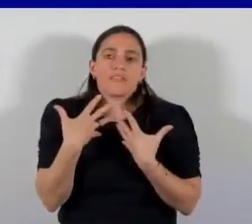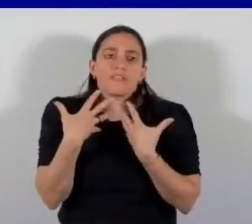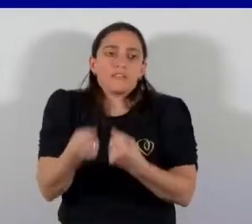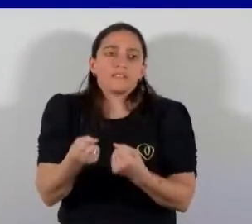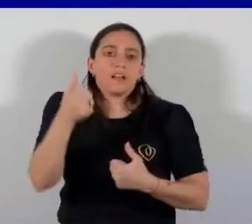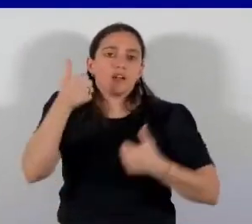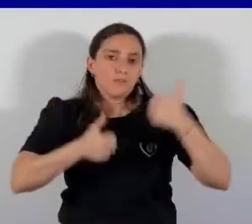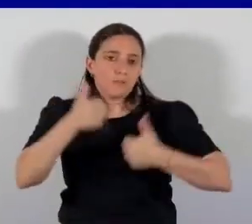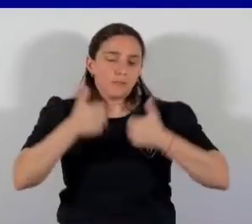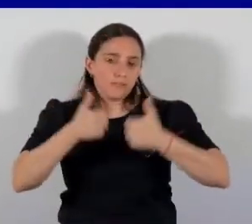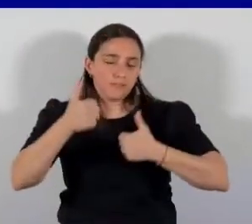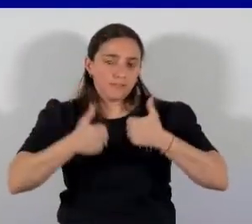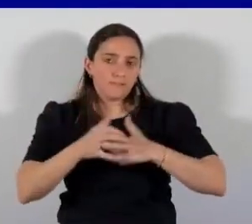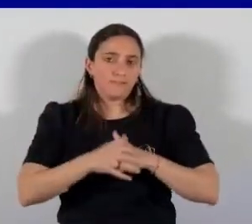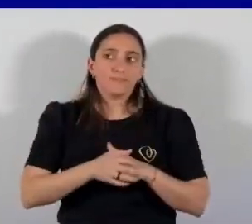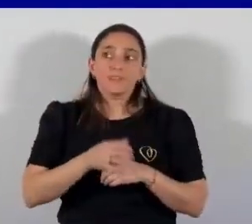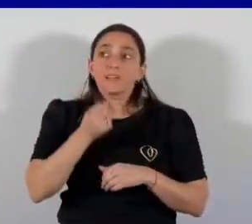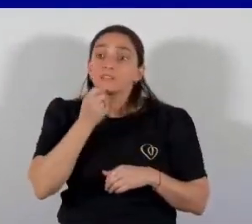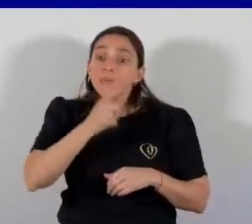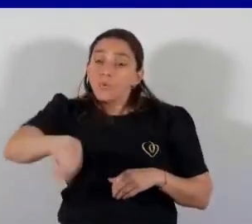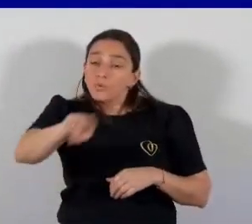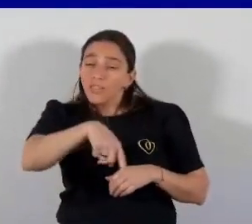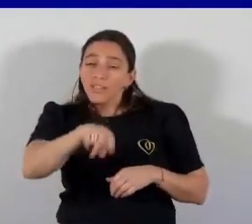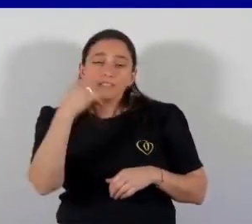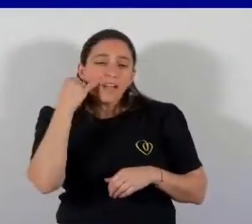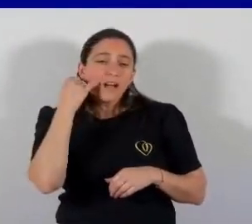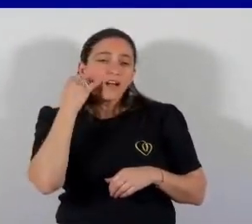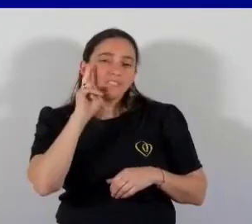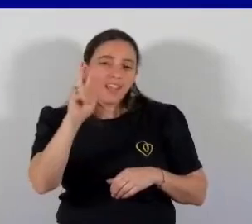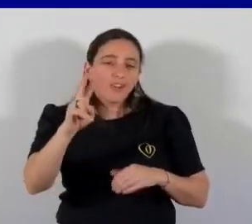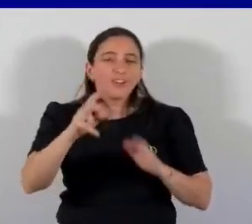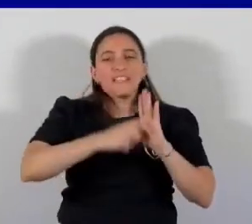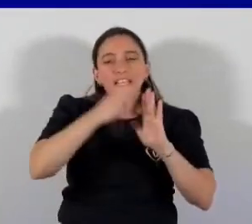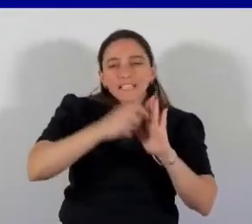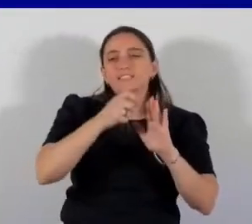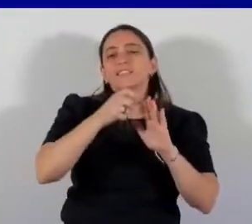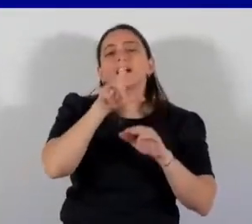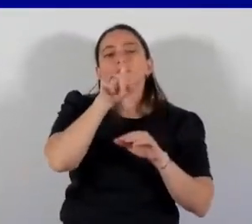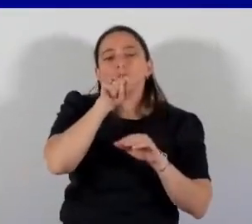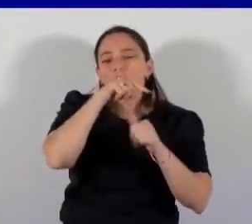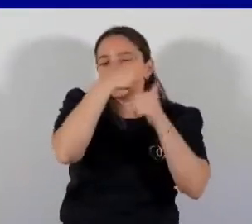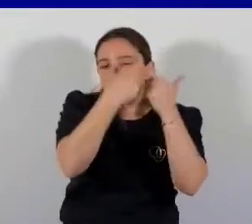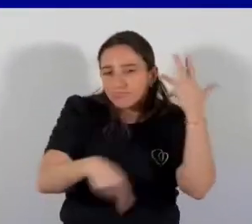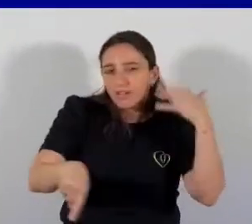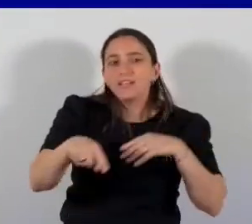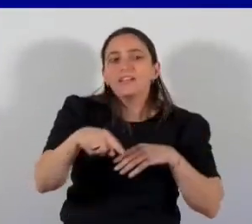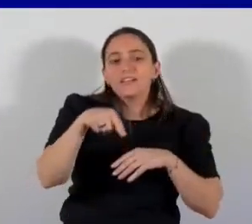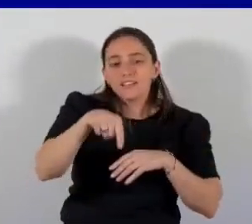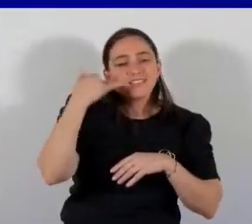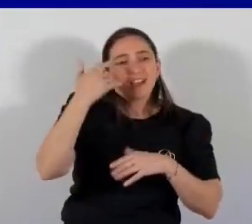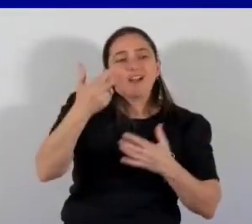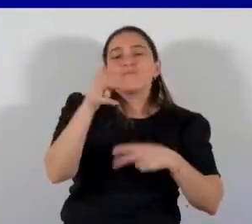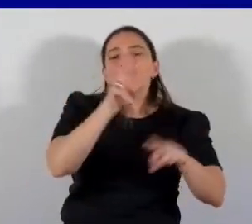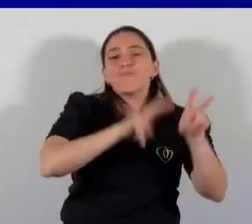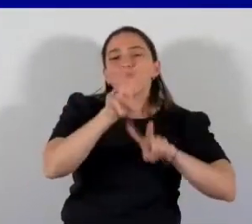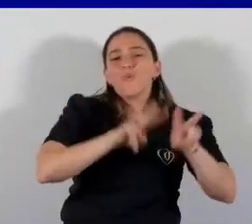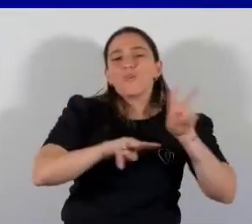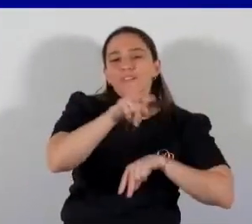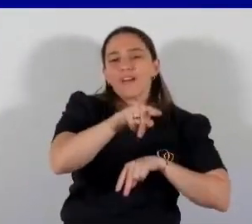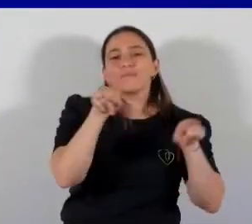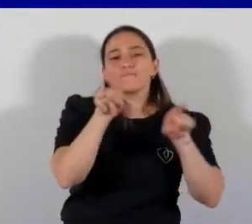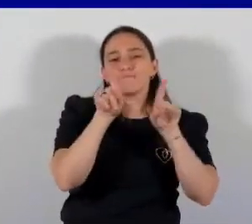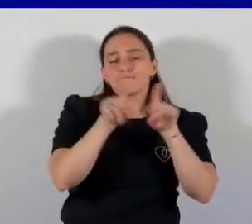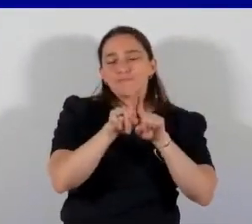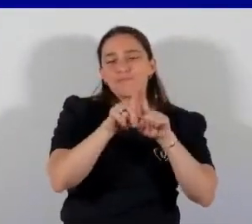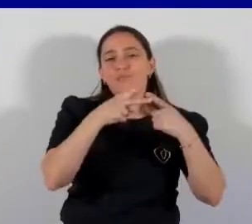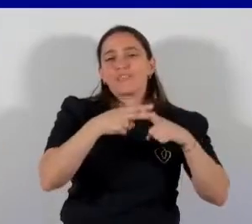failure is what makes defense of competition. hoy salió ya, digamos, también If you are watching the networks, de esos you would have already